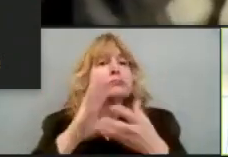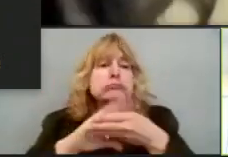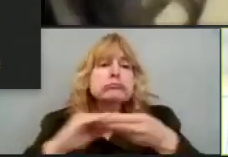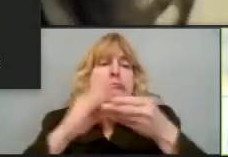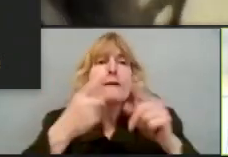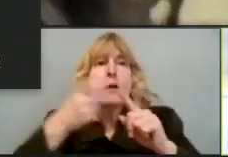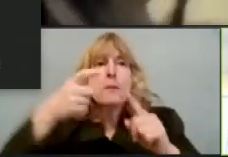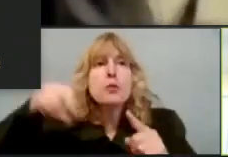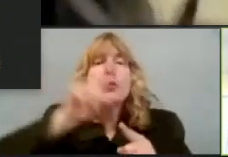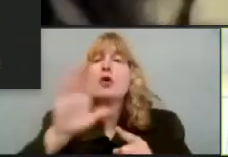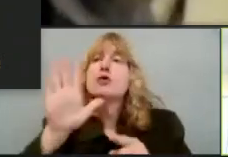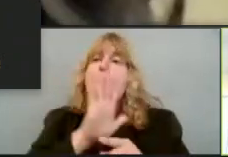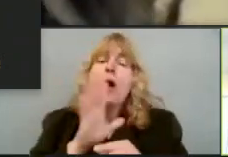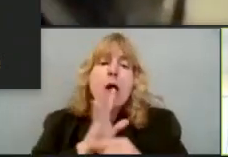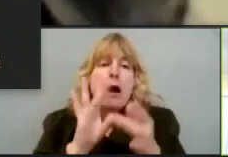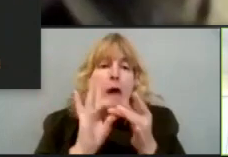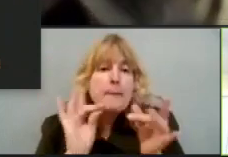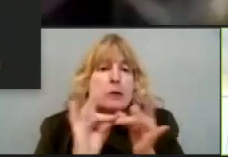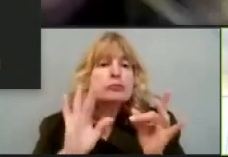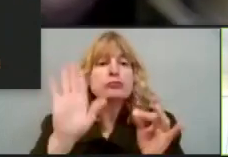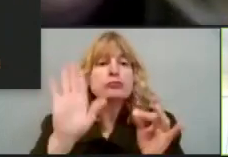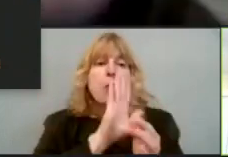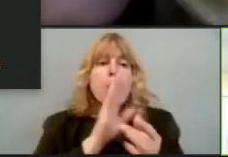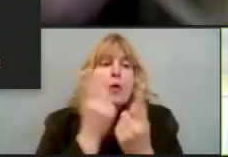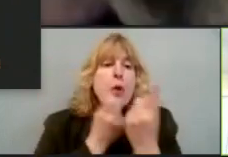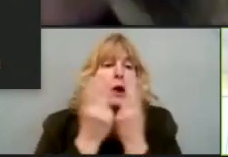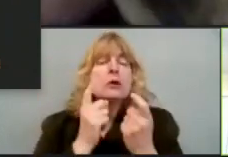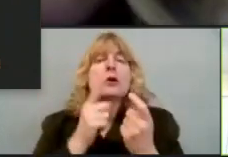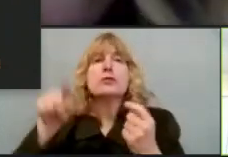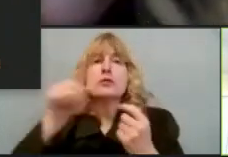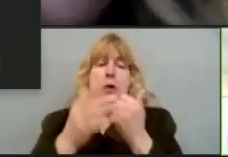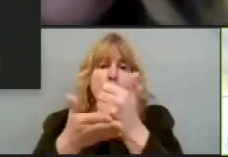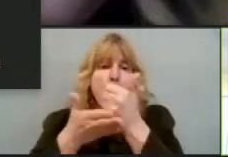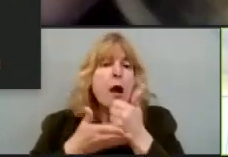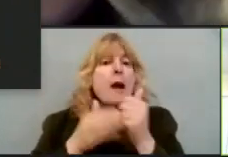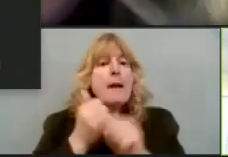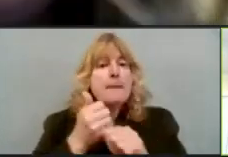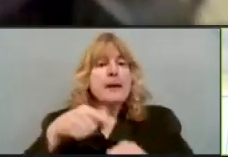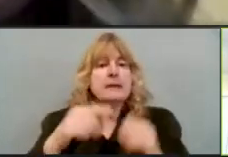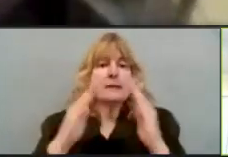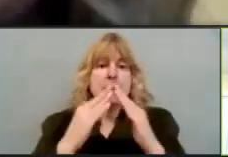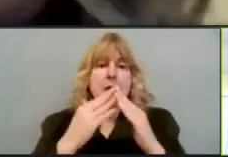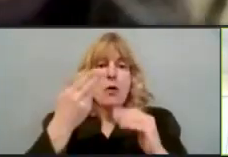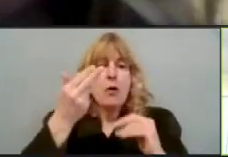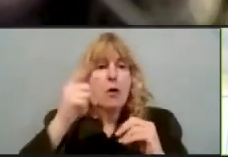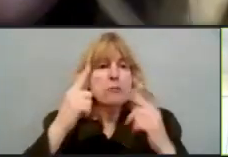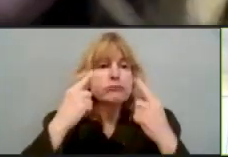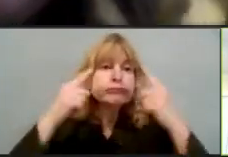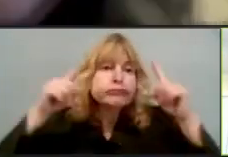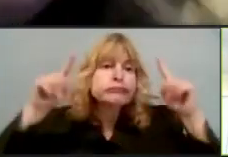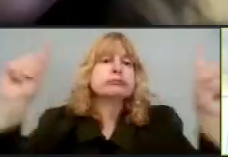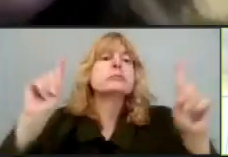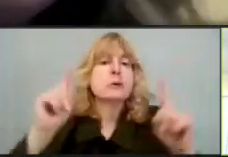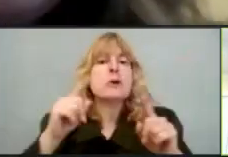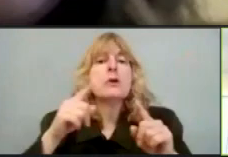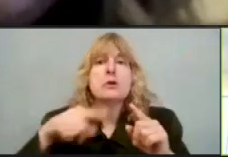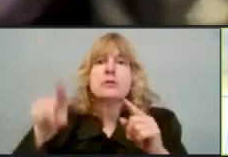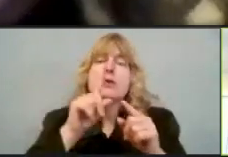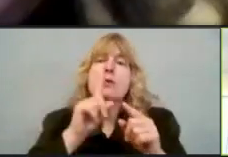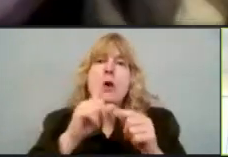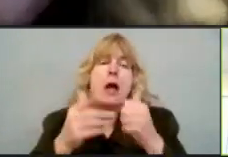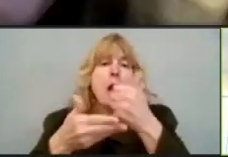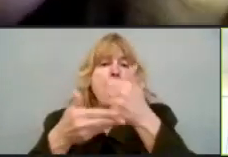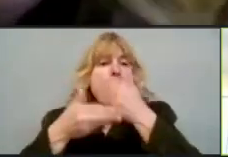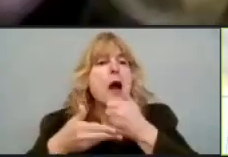questions coming. You help to make this town hall what it is, and you really help to shape what it is that we